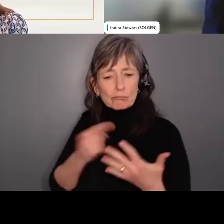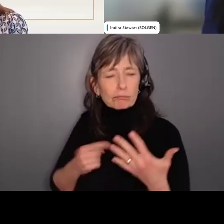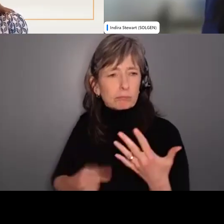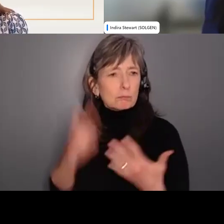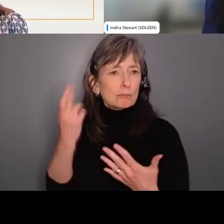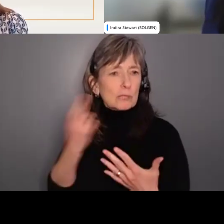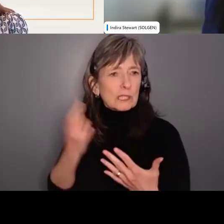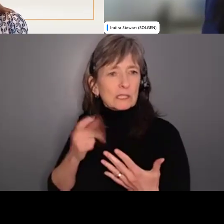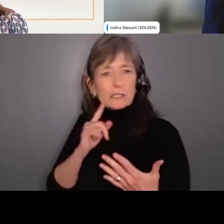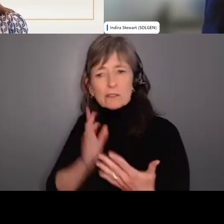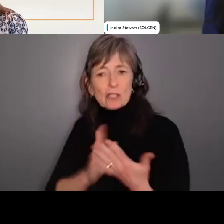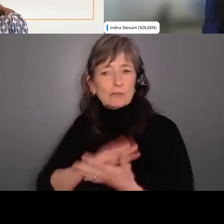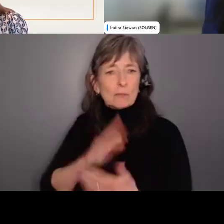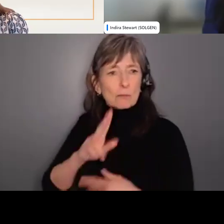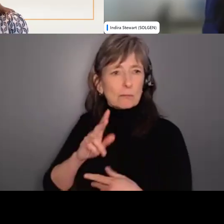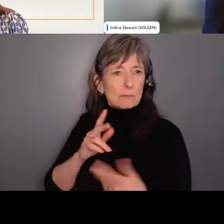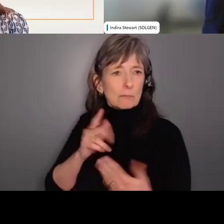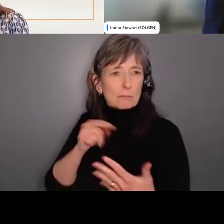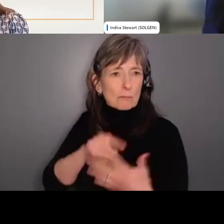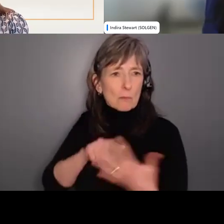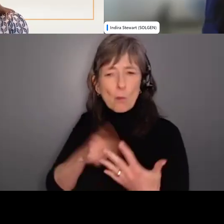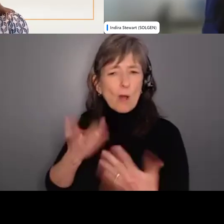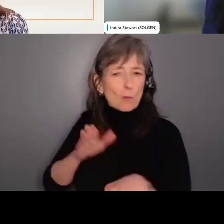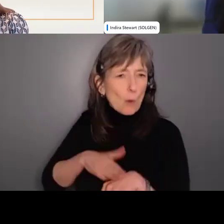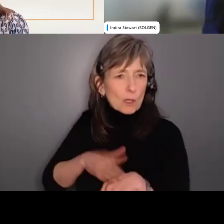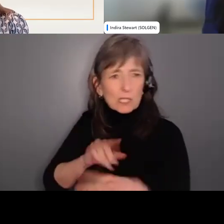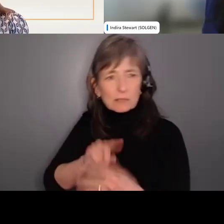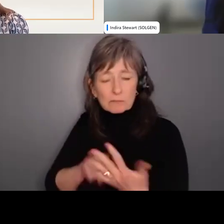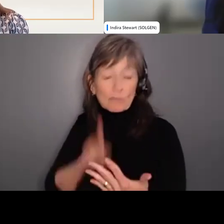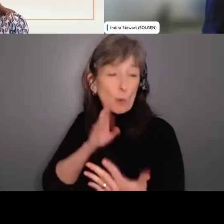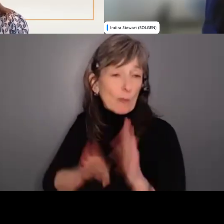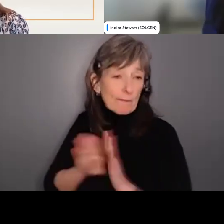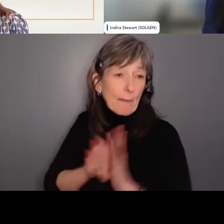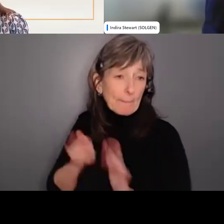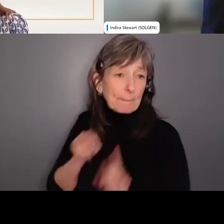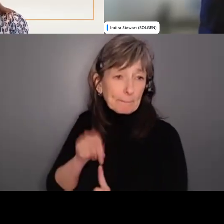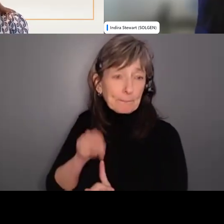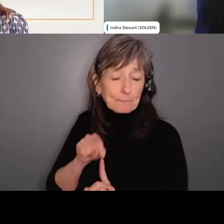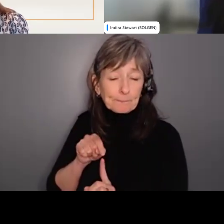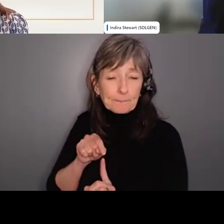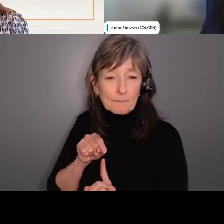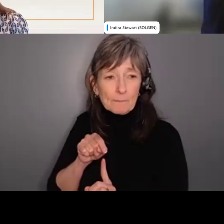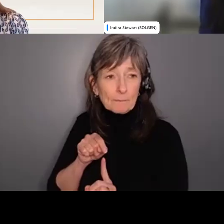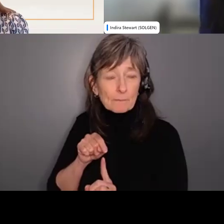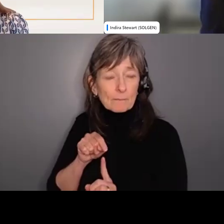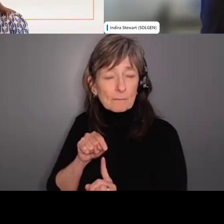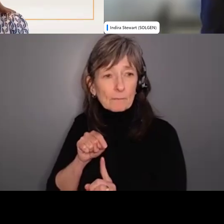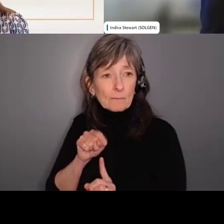that profile would be developed sort of, as Indra sort of talked about what they looked